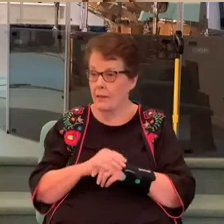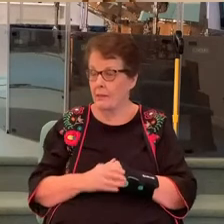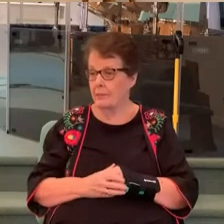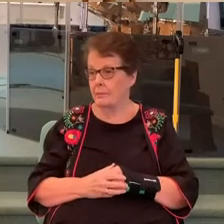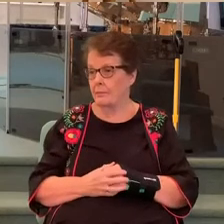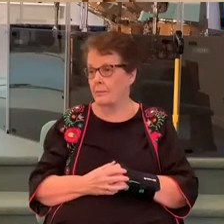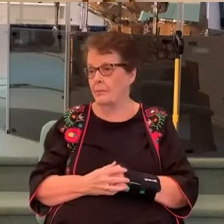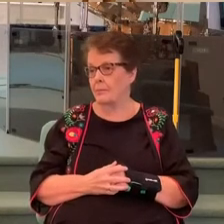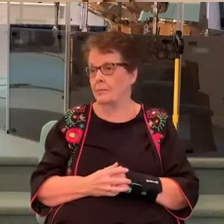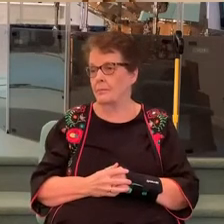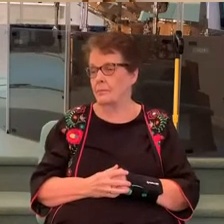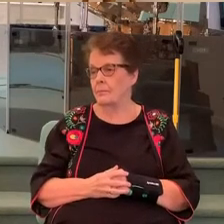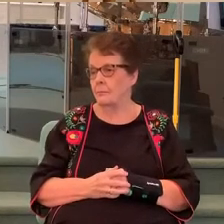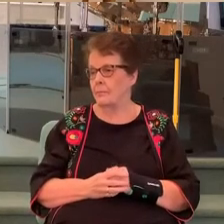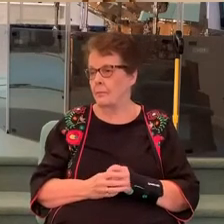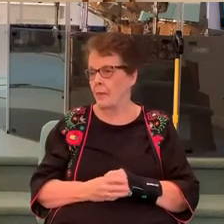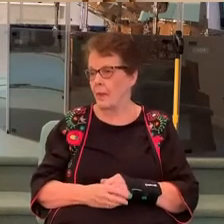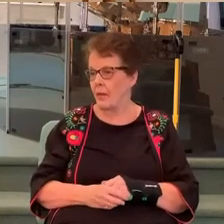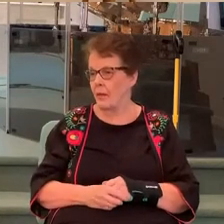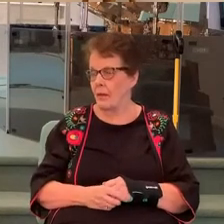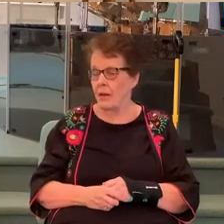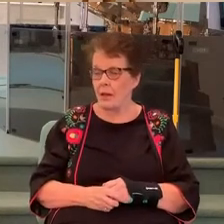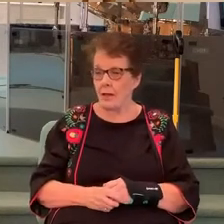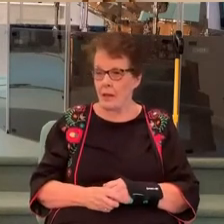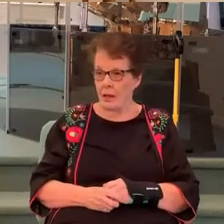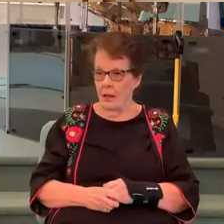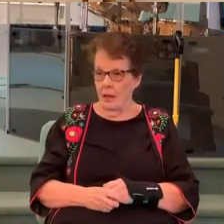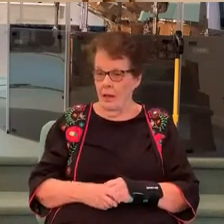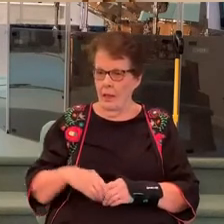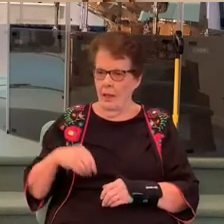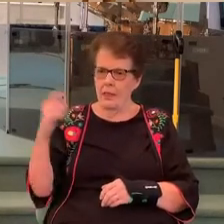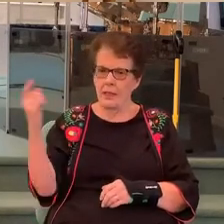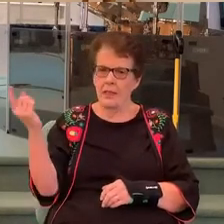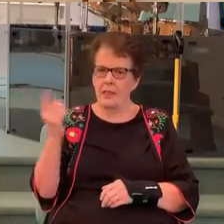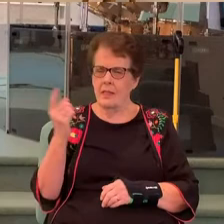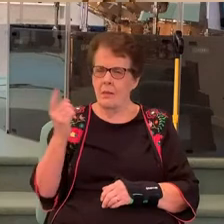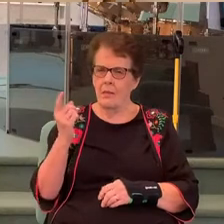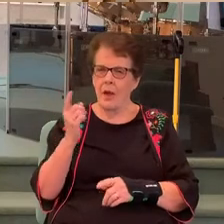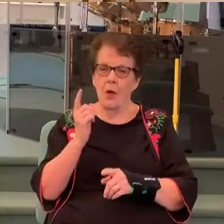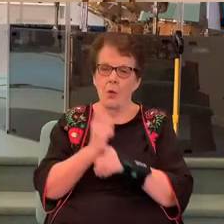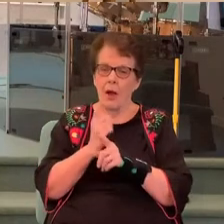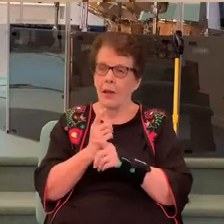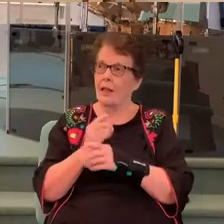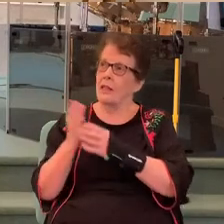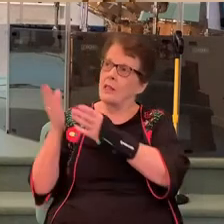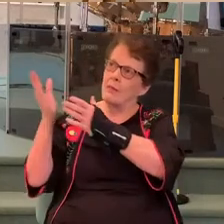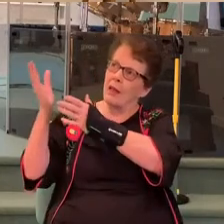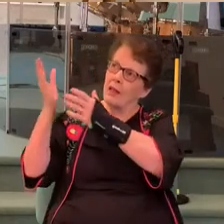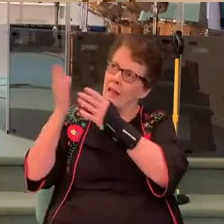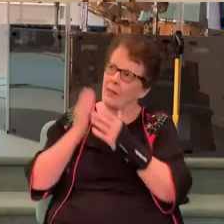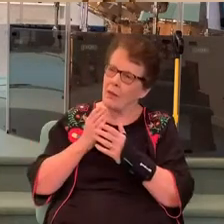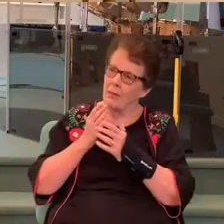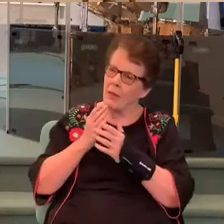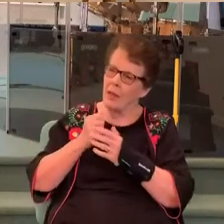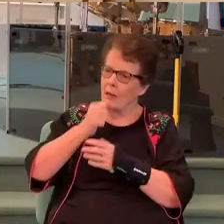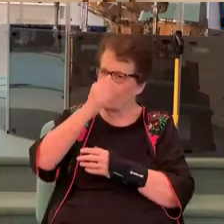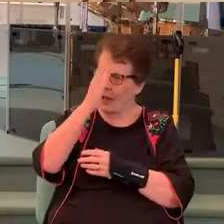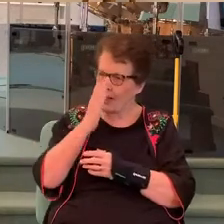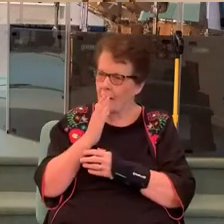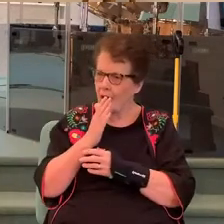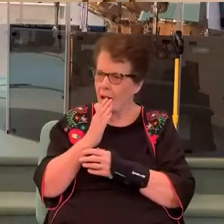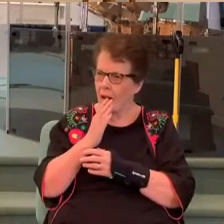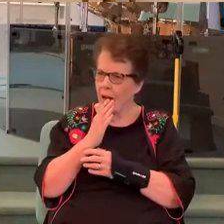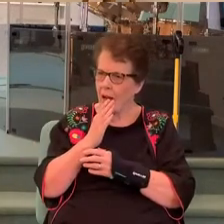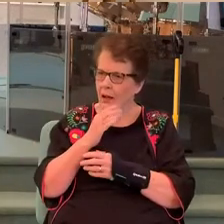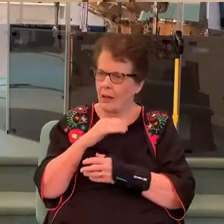me, not by some religious institution, but by the very one who gave me life. And what a